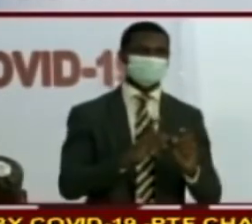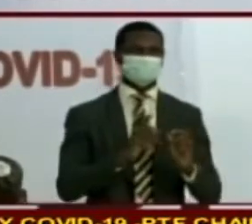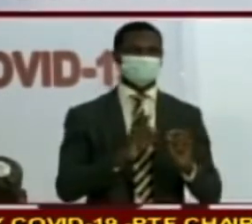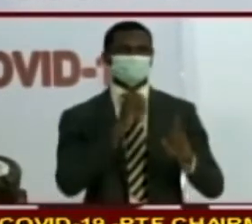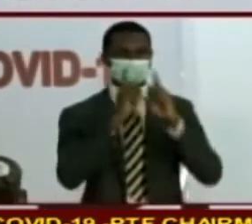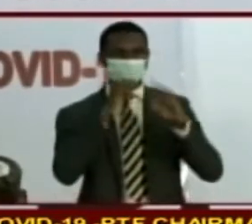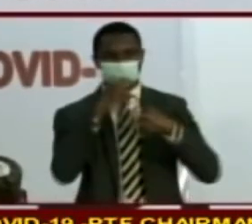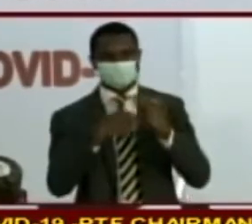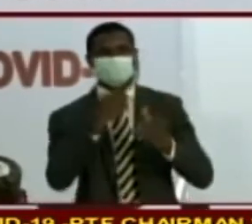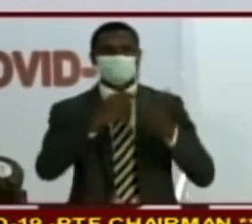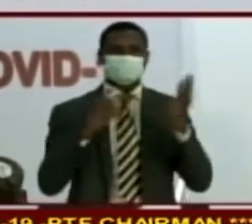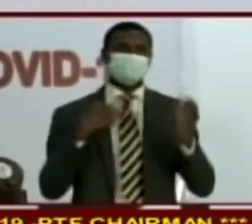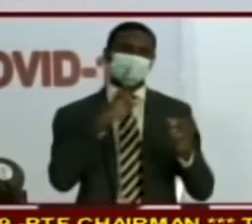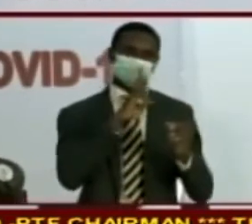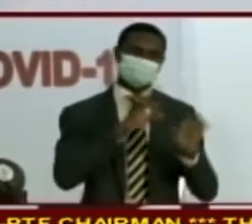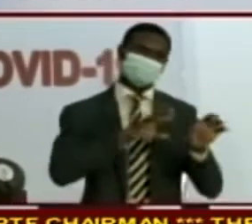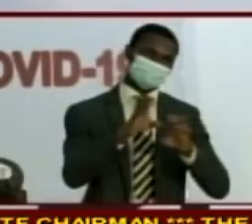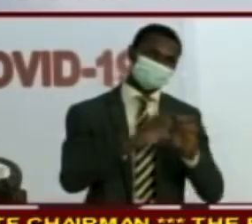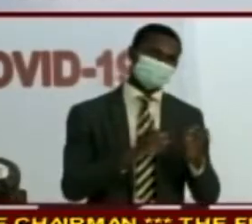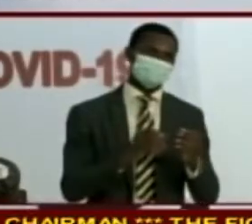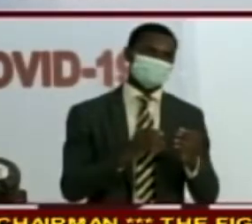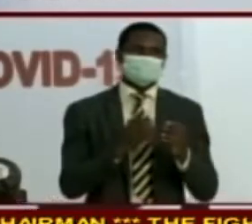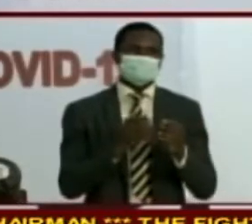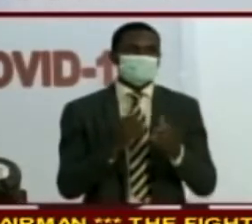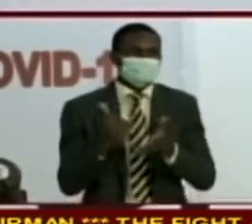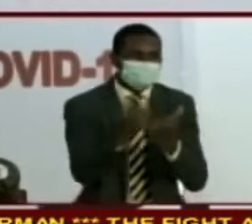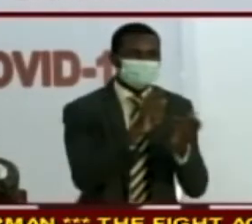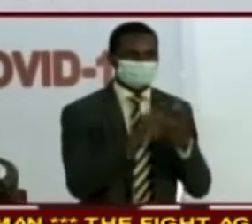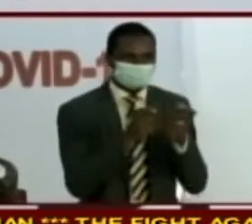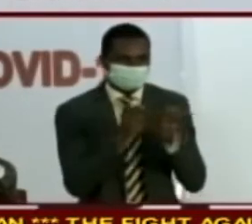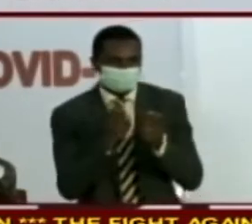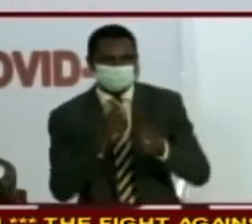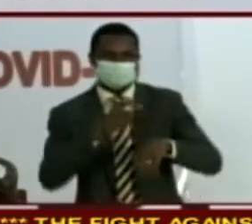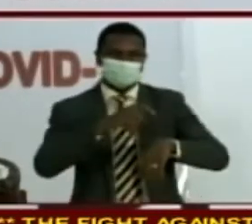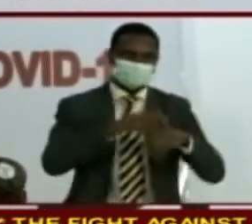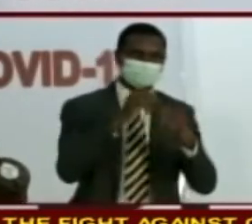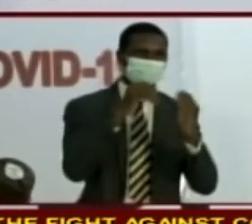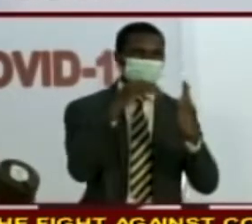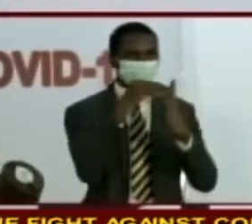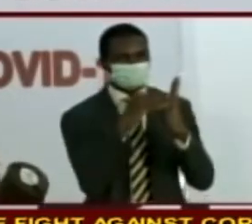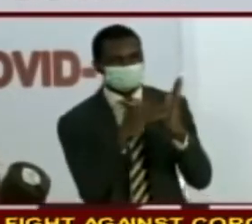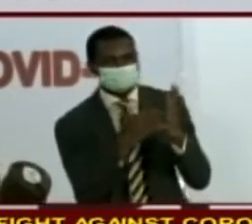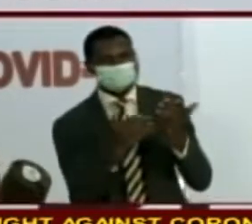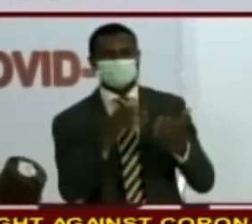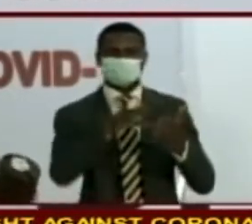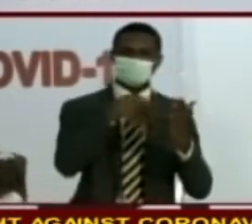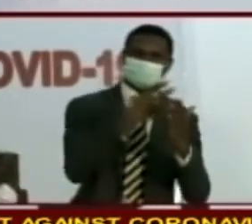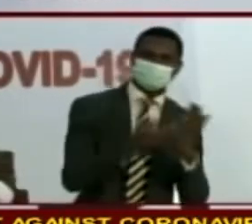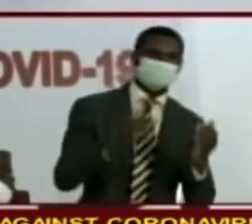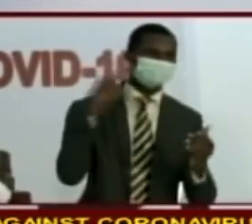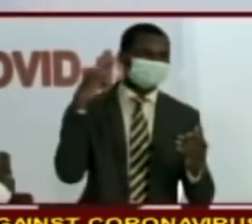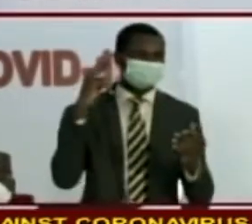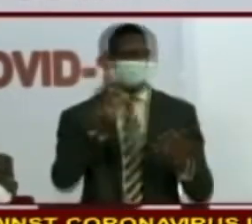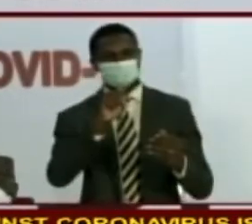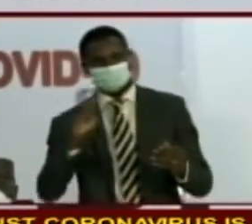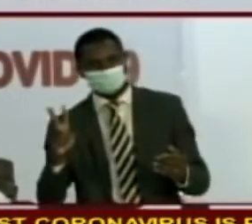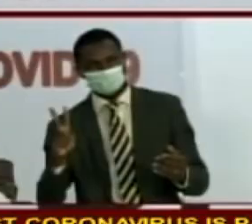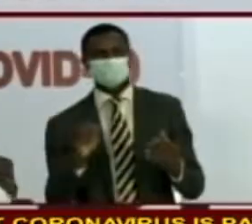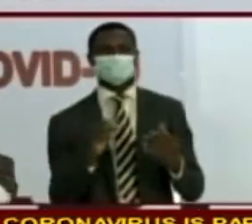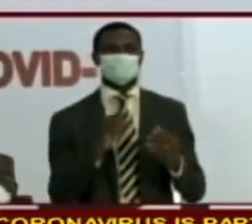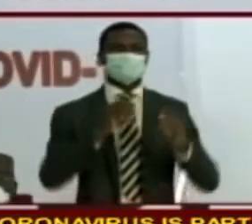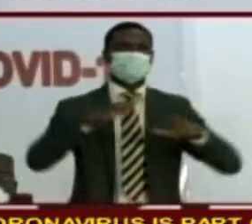helping fine-tune times and schedules for all the radio and television stations around